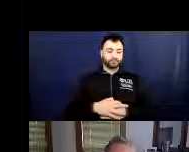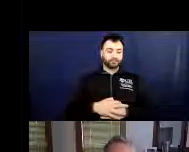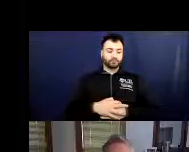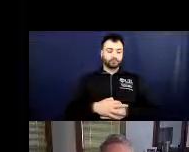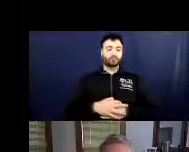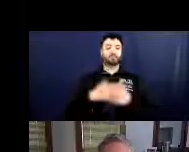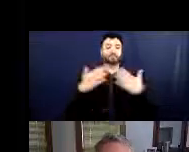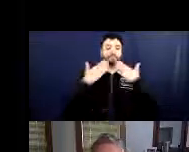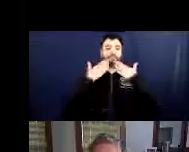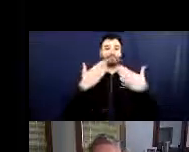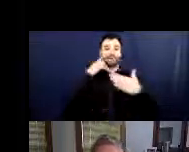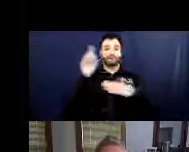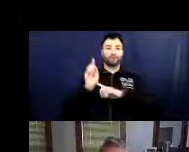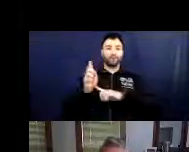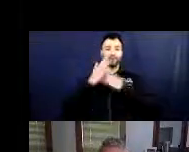Thank you very much.